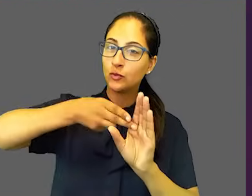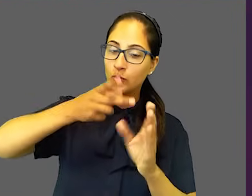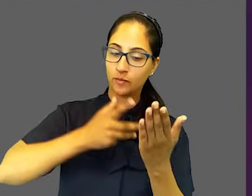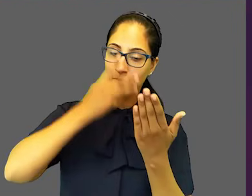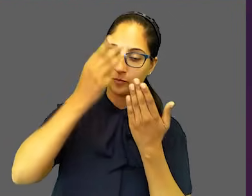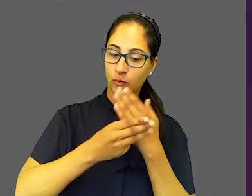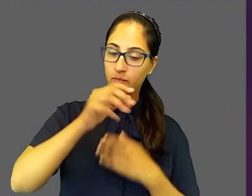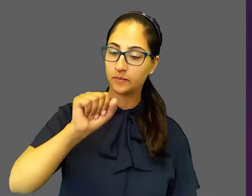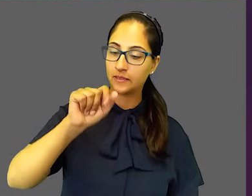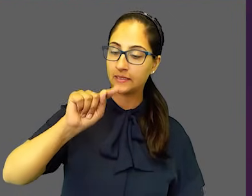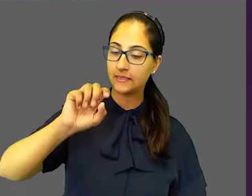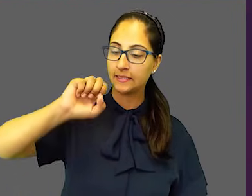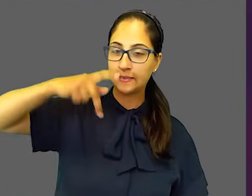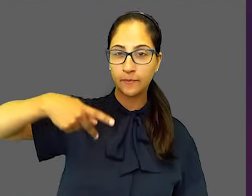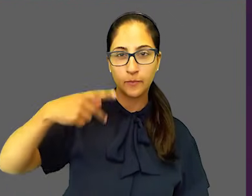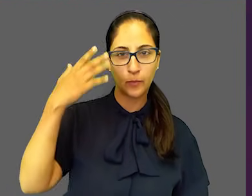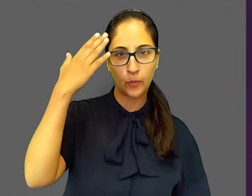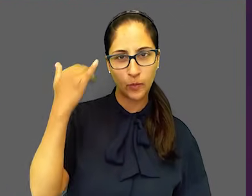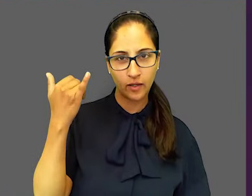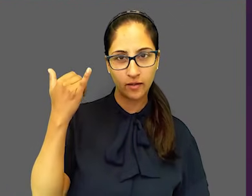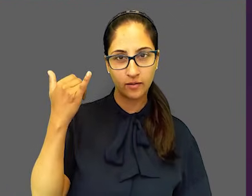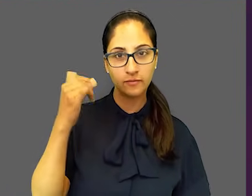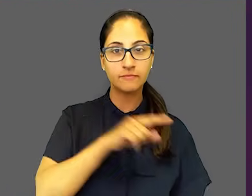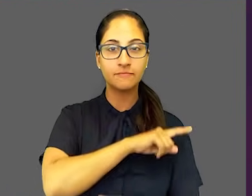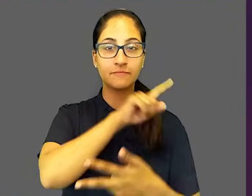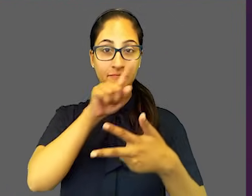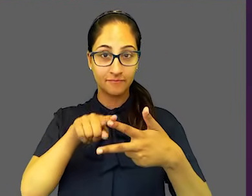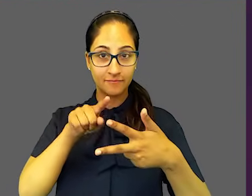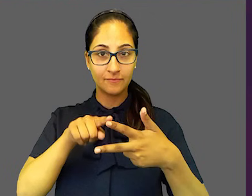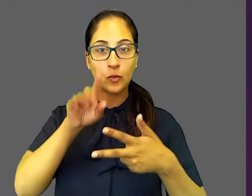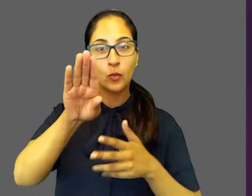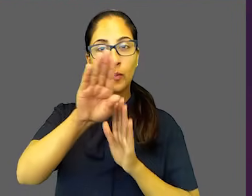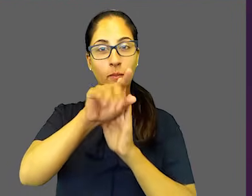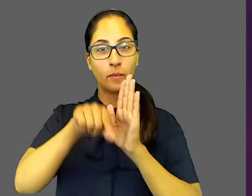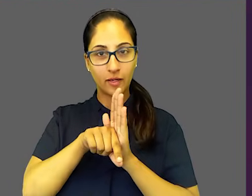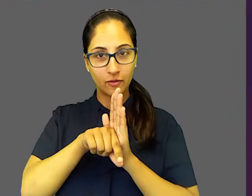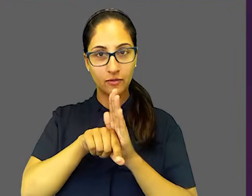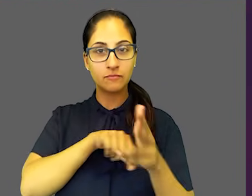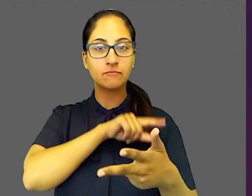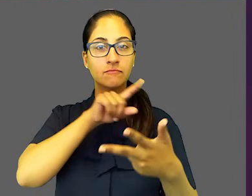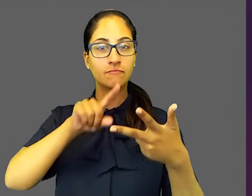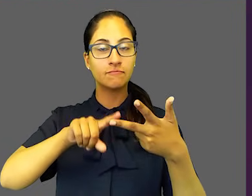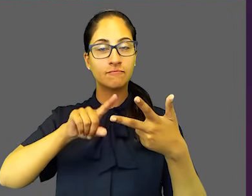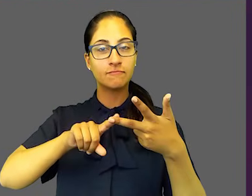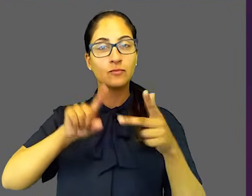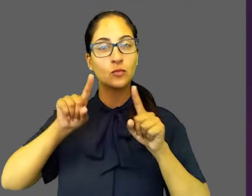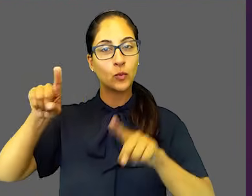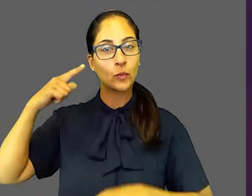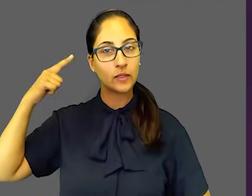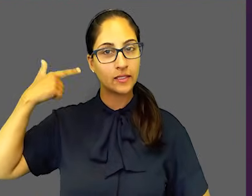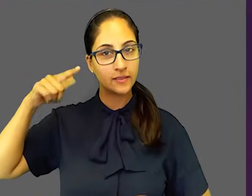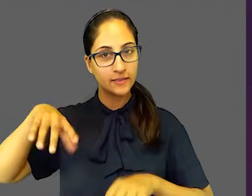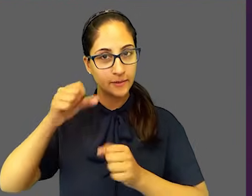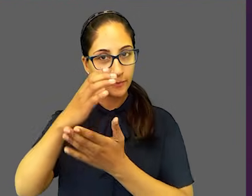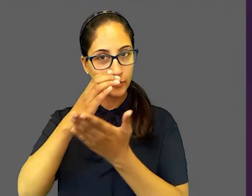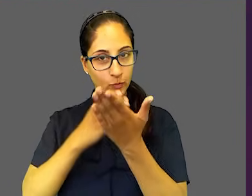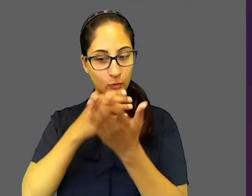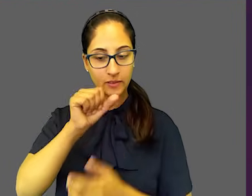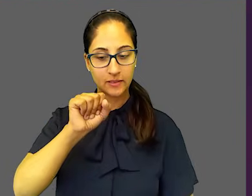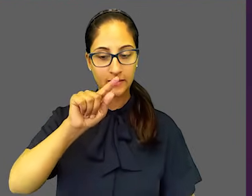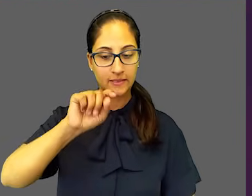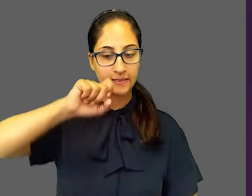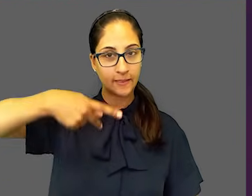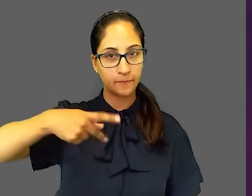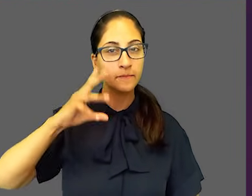us, why did you join the STEP program? A little bit about you, and also maybe about your experience while you were